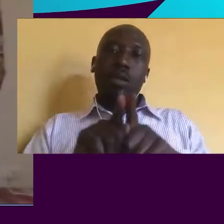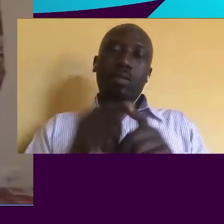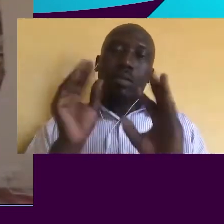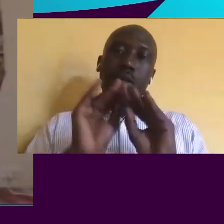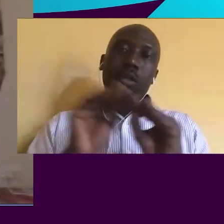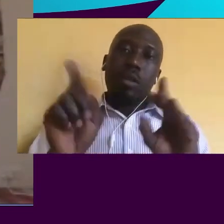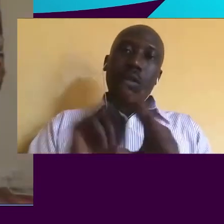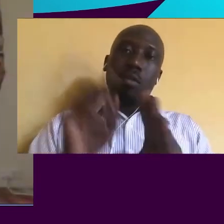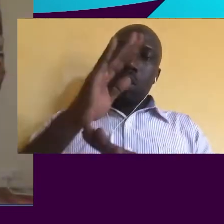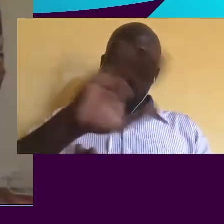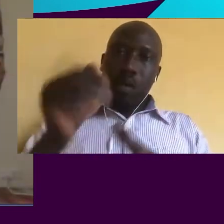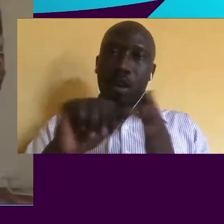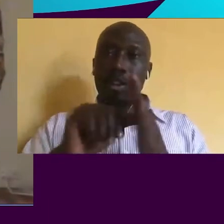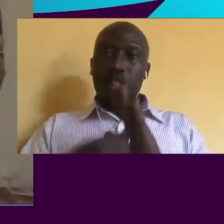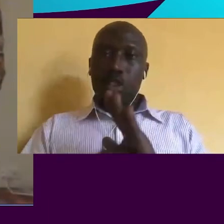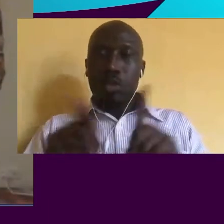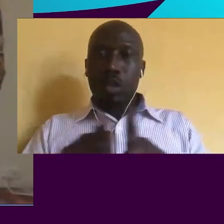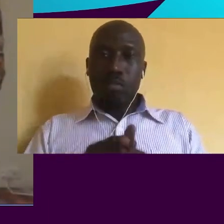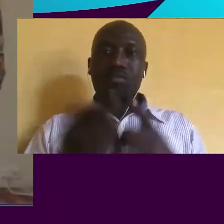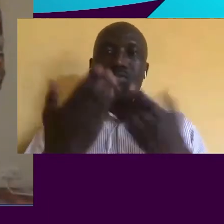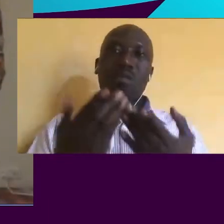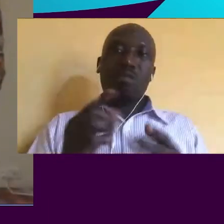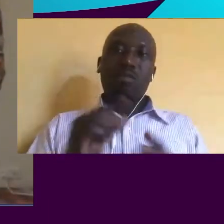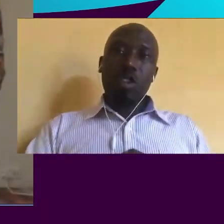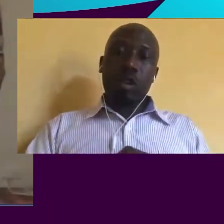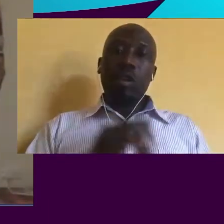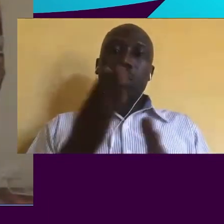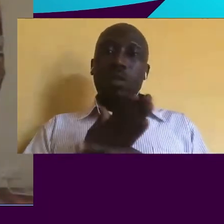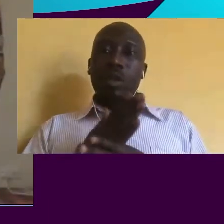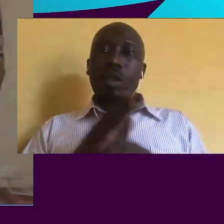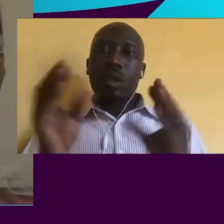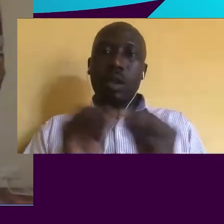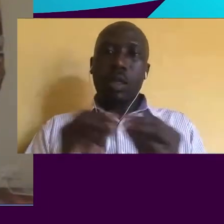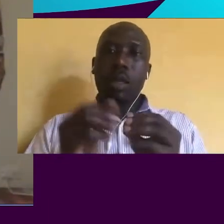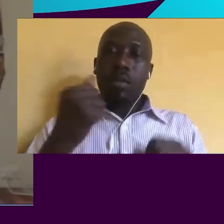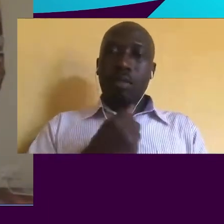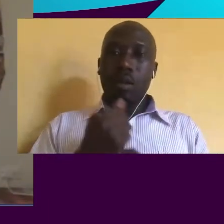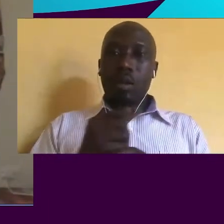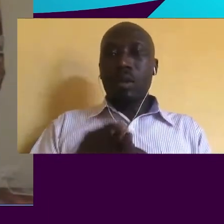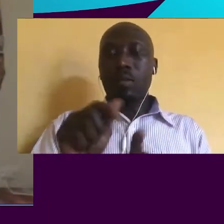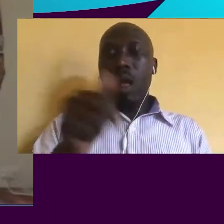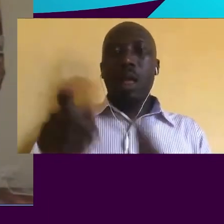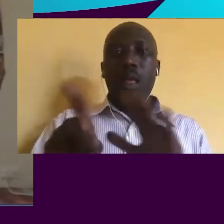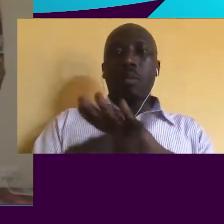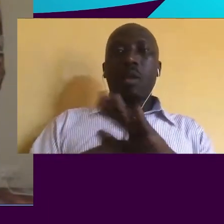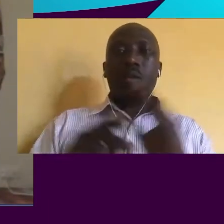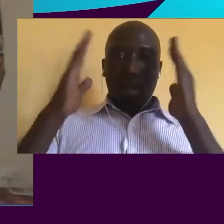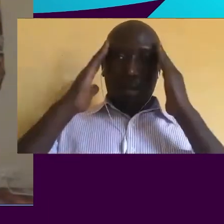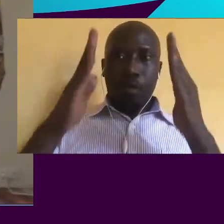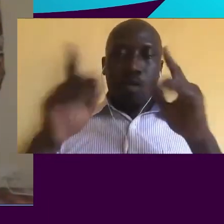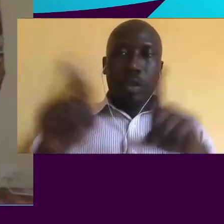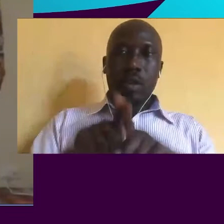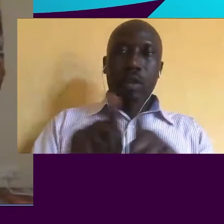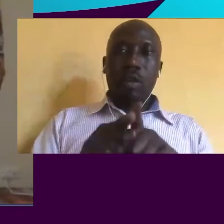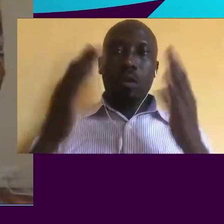both our boys and our girls. Our other primary focus area is looking at gender